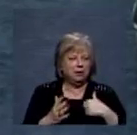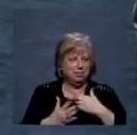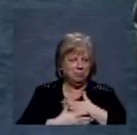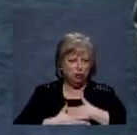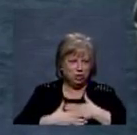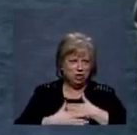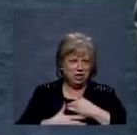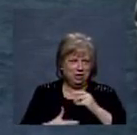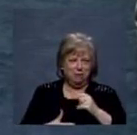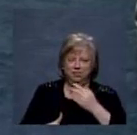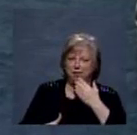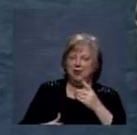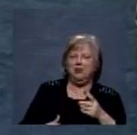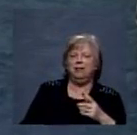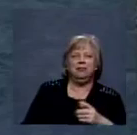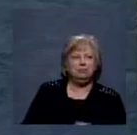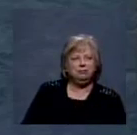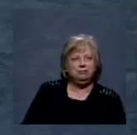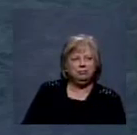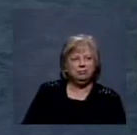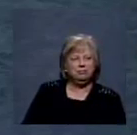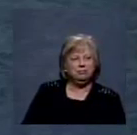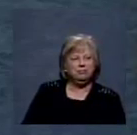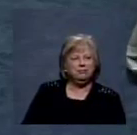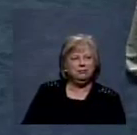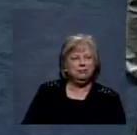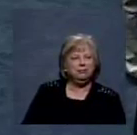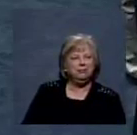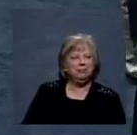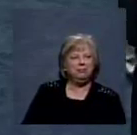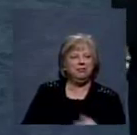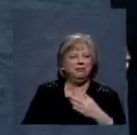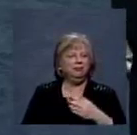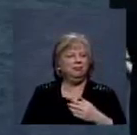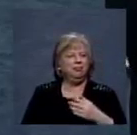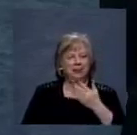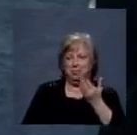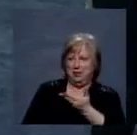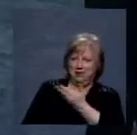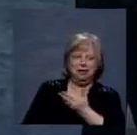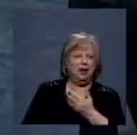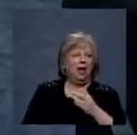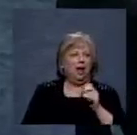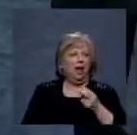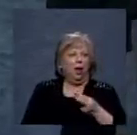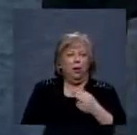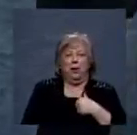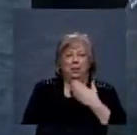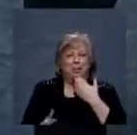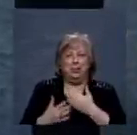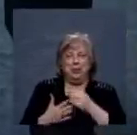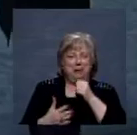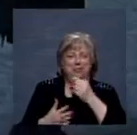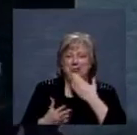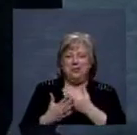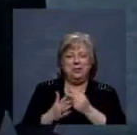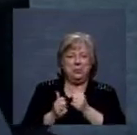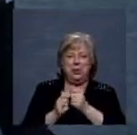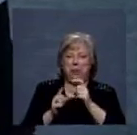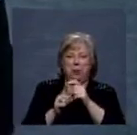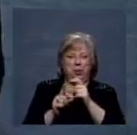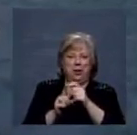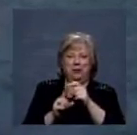Thank you very much. Congratulations for putting up with Tommy. I know. Thank you. Thank you. Please. Oh, I'm good. I'm not good with words, but I